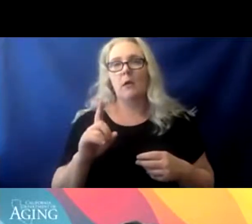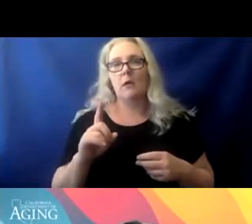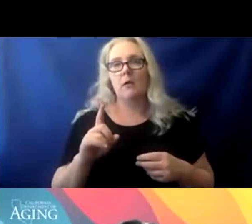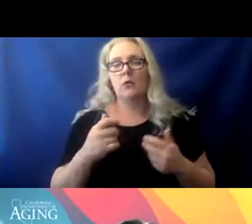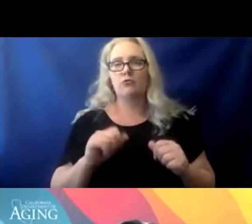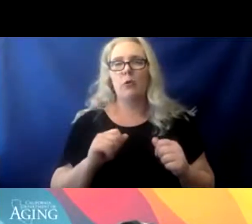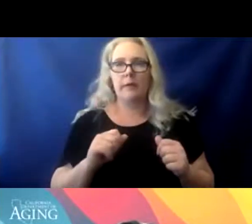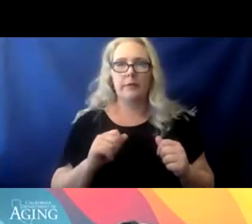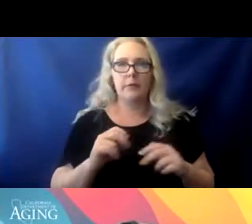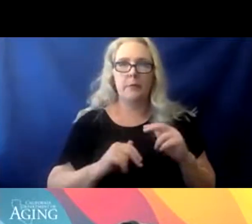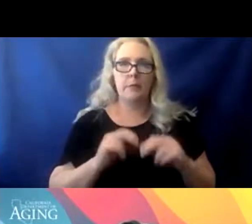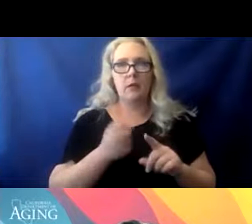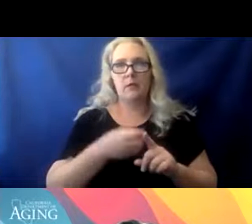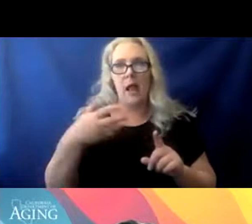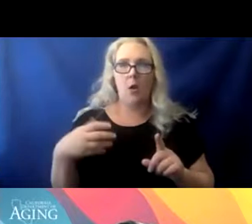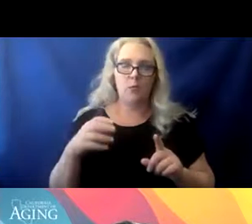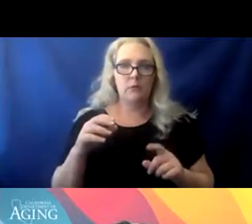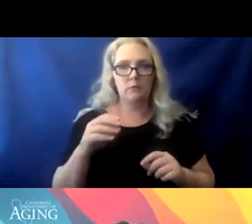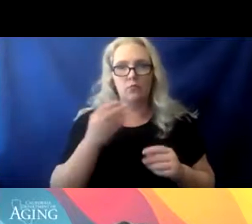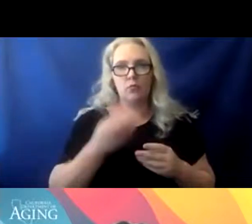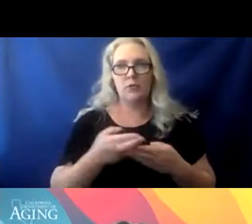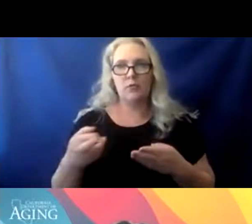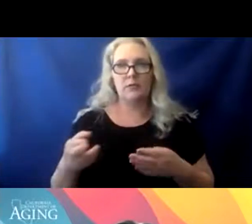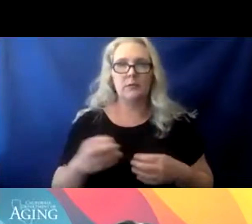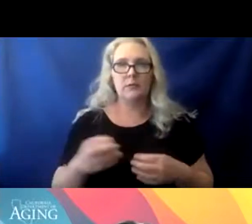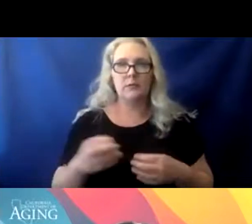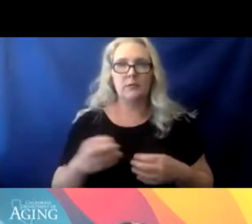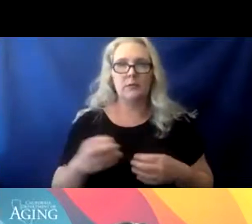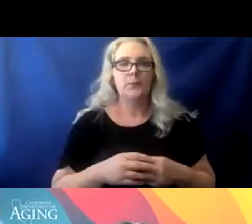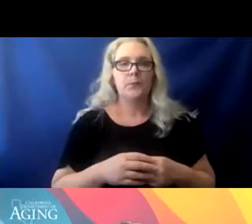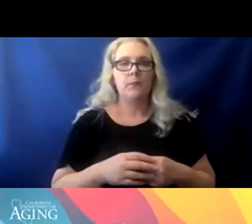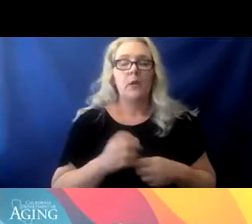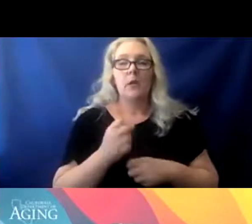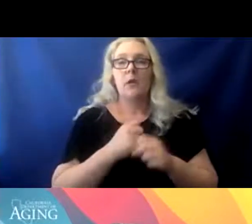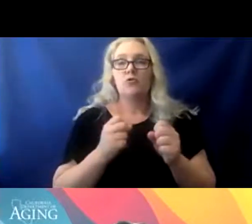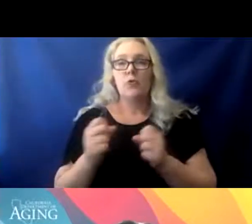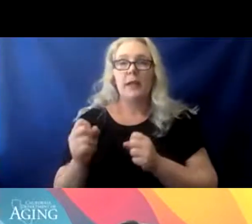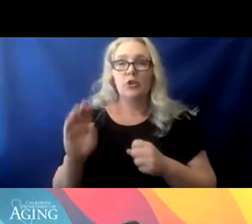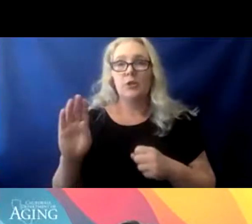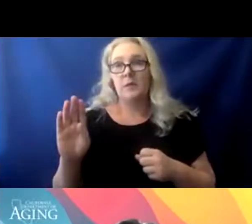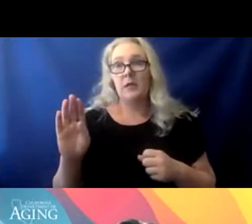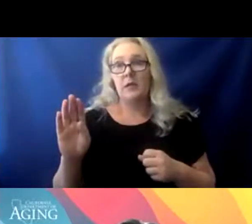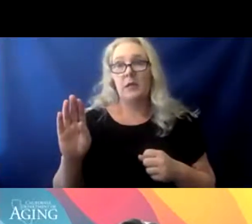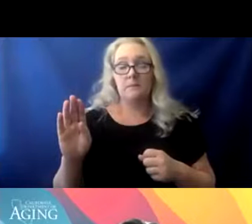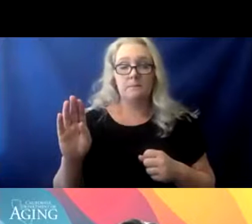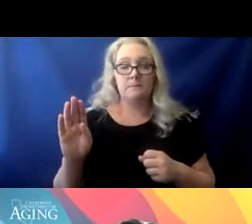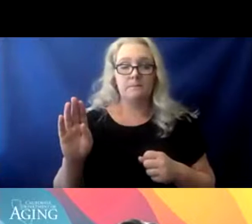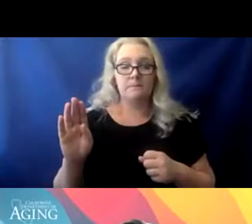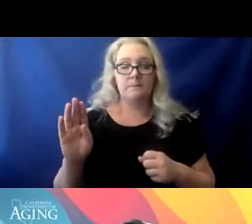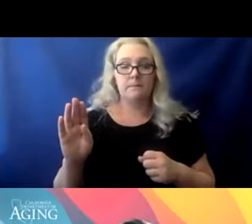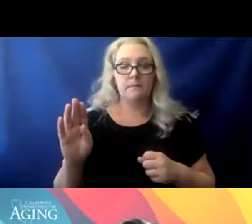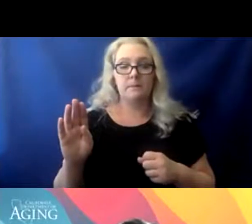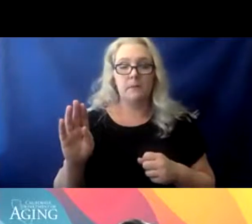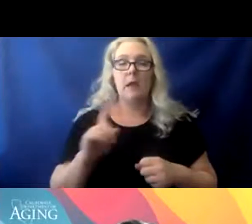resources. And in fact, I'm going to show you under strategy B when we get into the demo, we have actually filled in